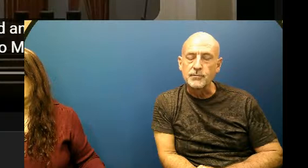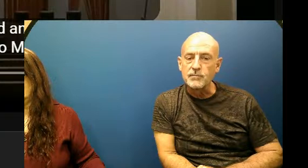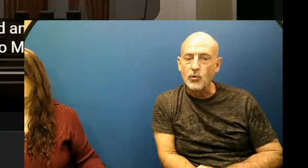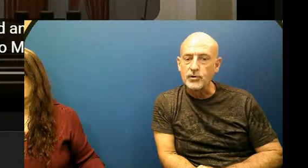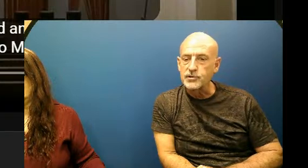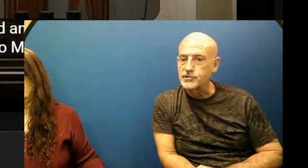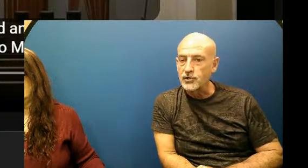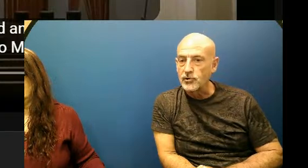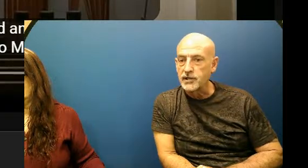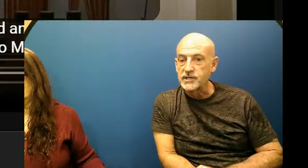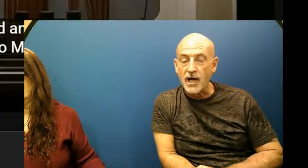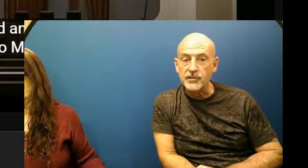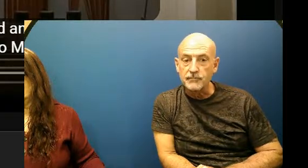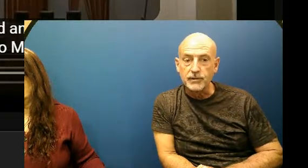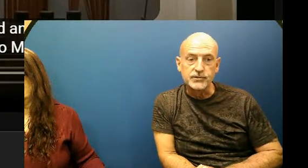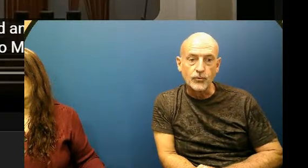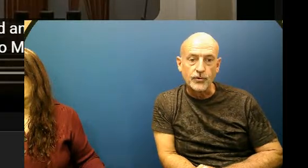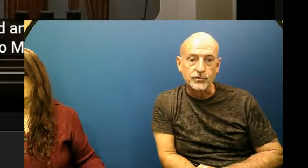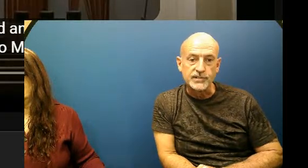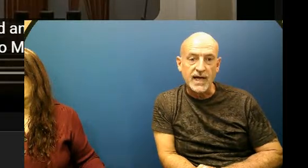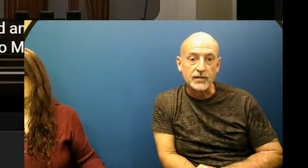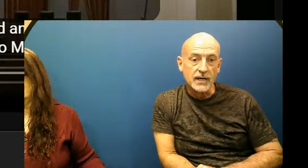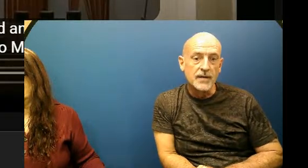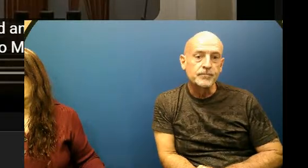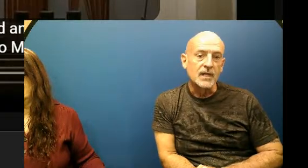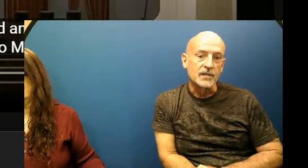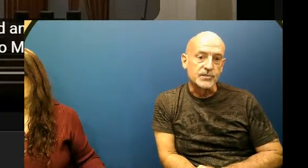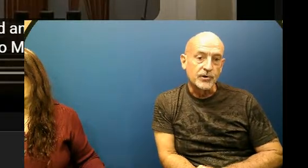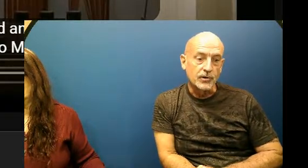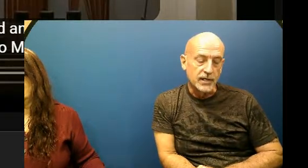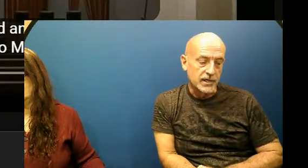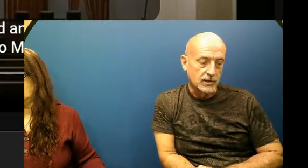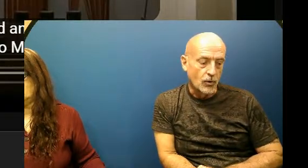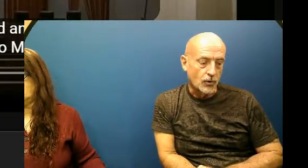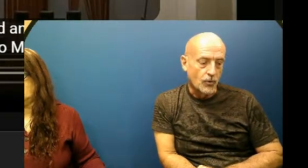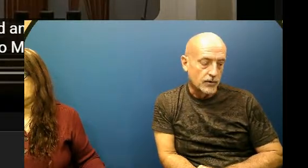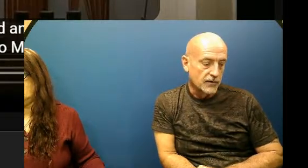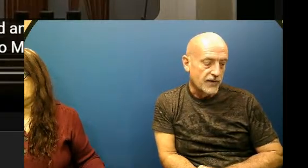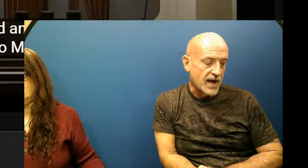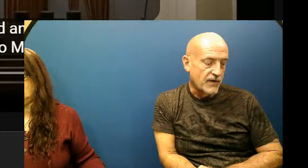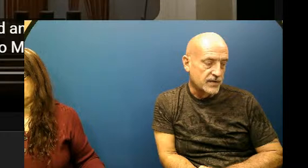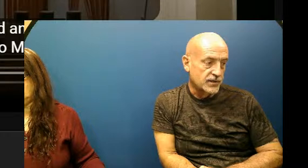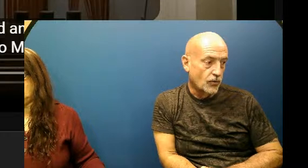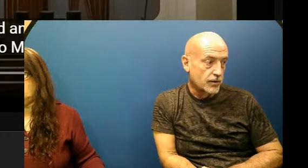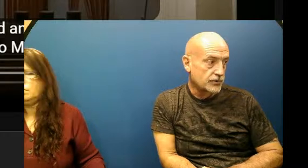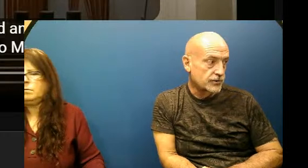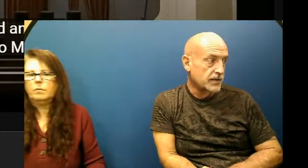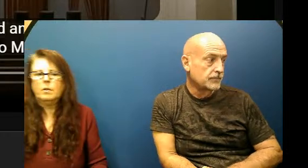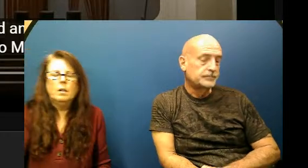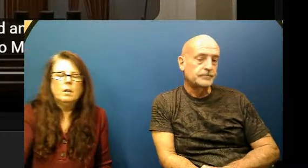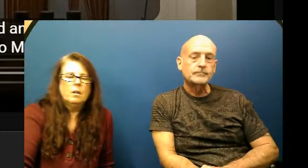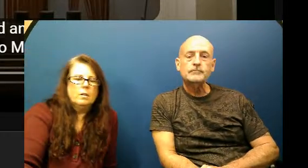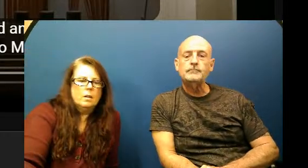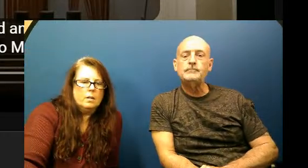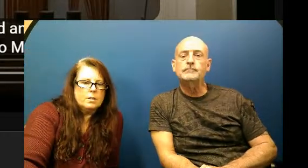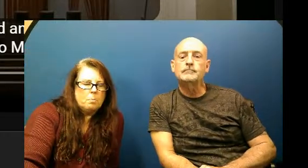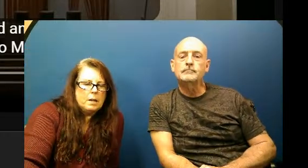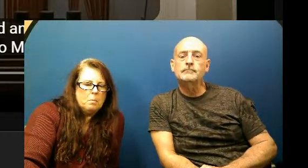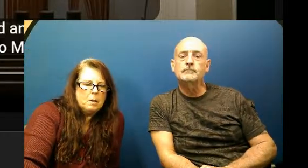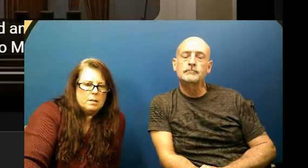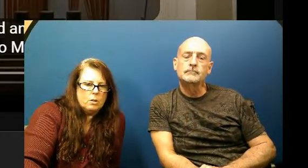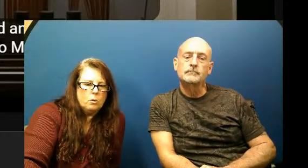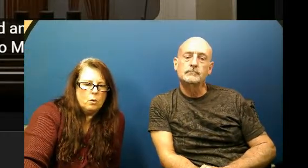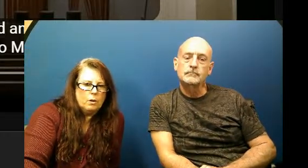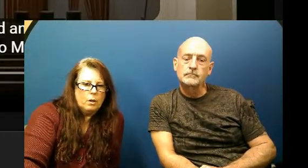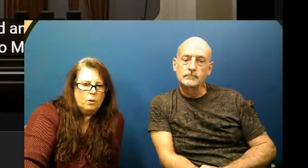And the Supreme Court is generally not the place to work those out. It's generally in a lower court, a fact-finding court, usually. So